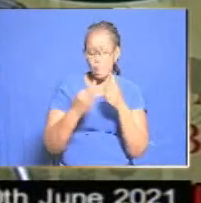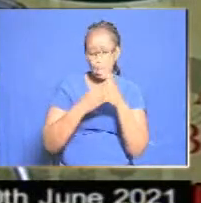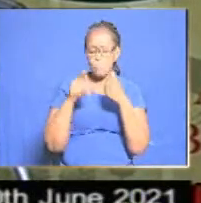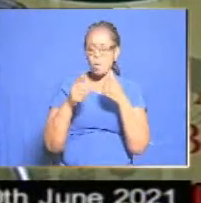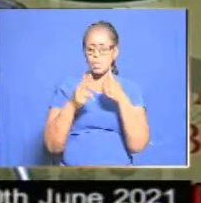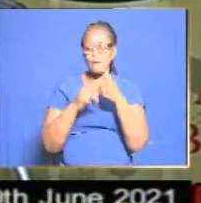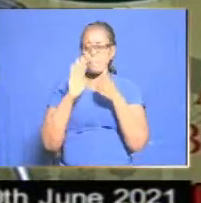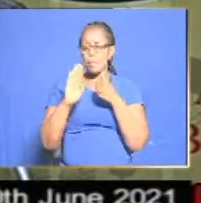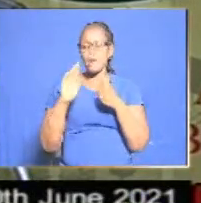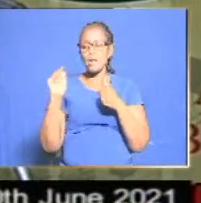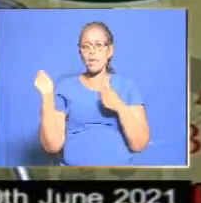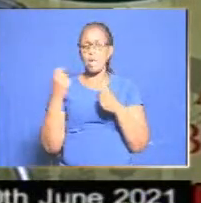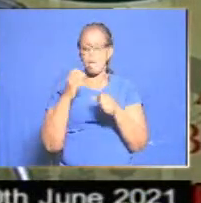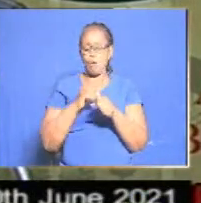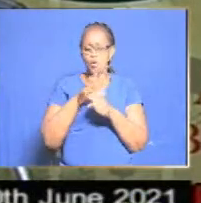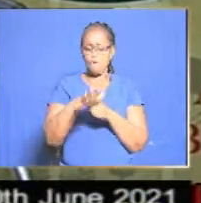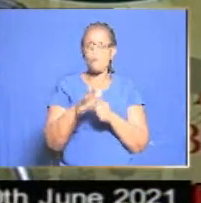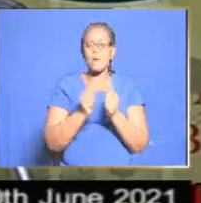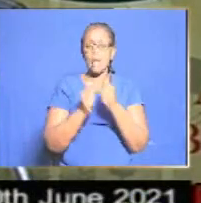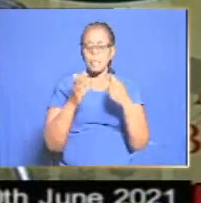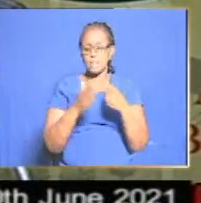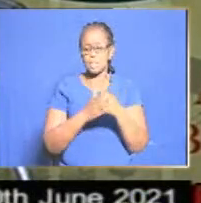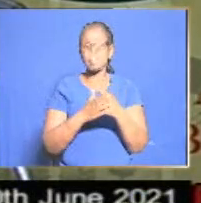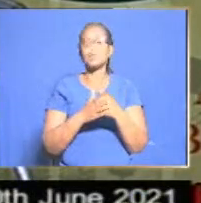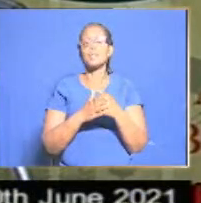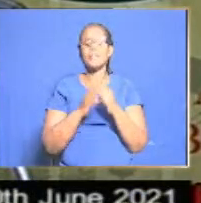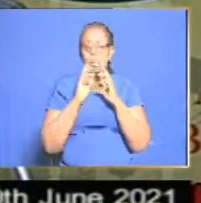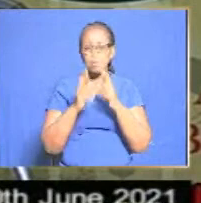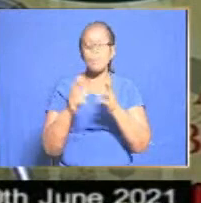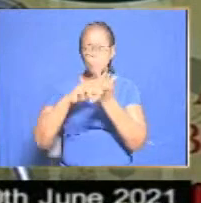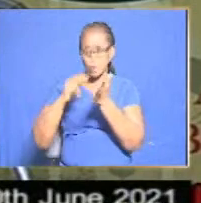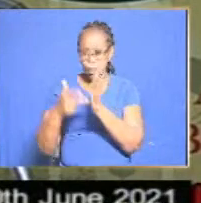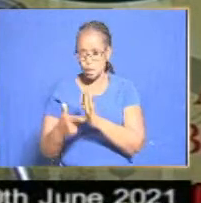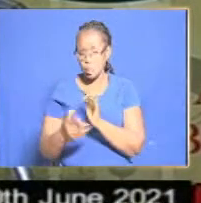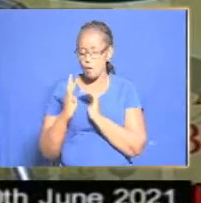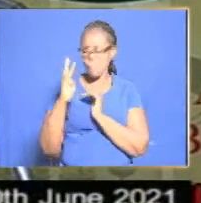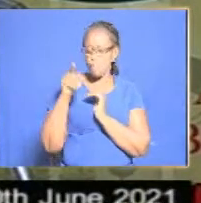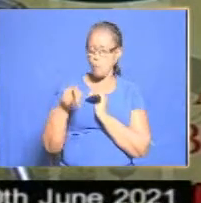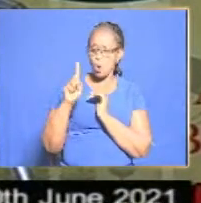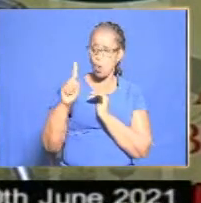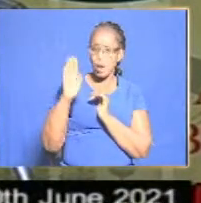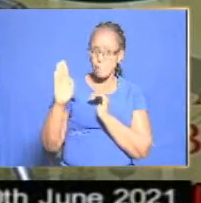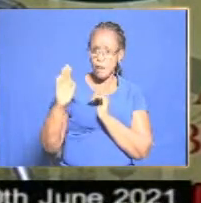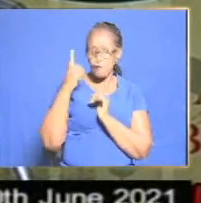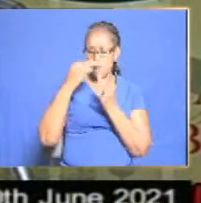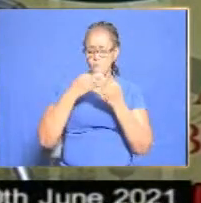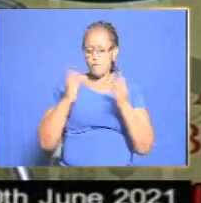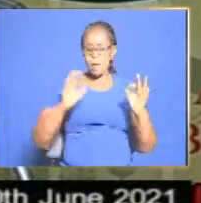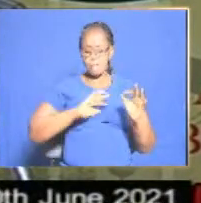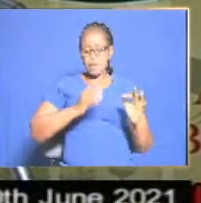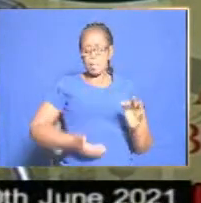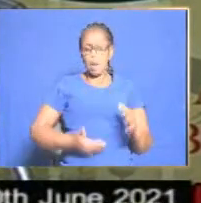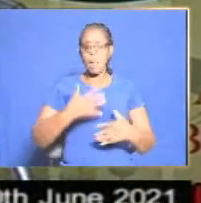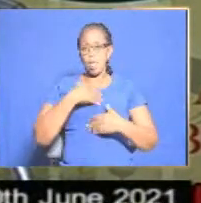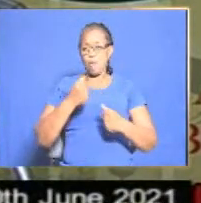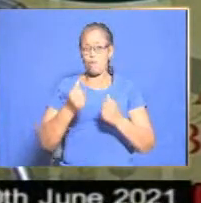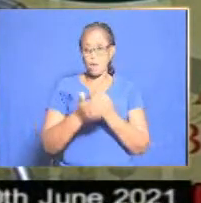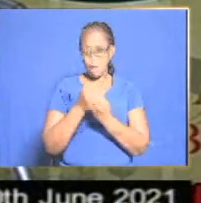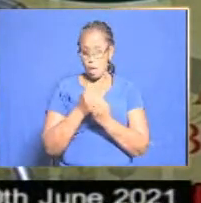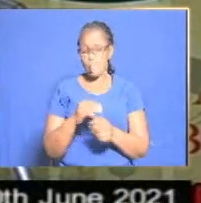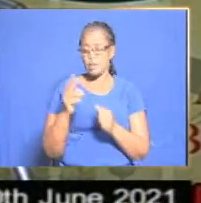Kenya COVID-19 Emergency Response Project, ₱4.1 billion for free maternity healthcare,